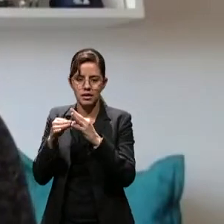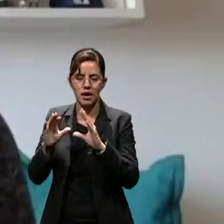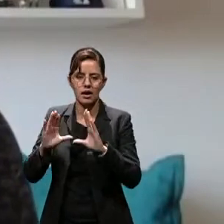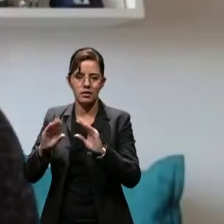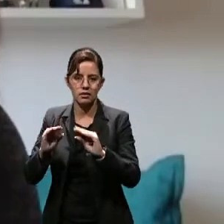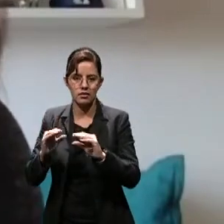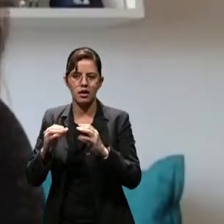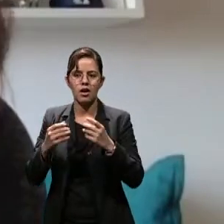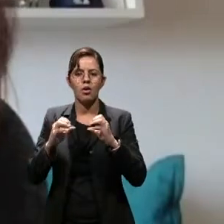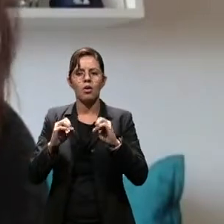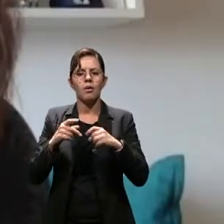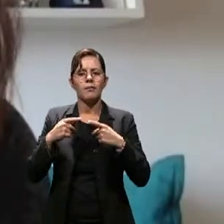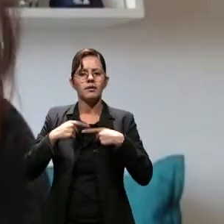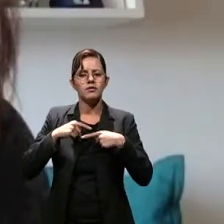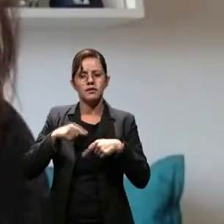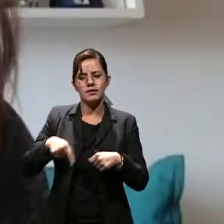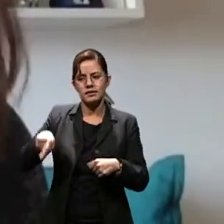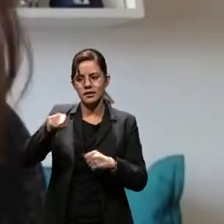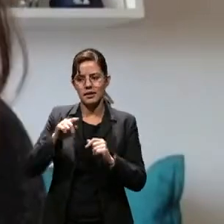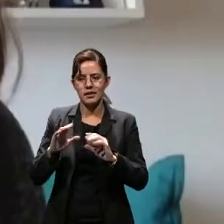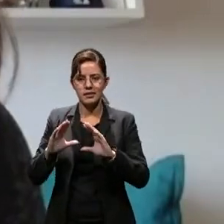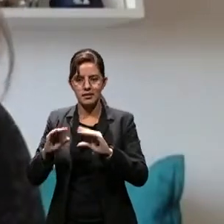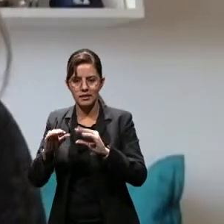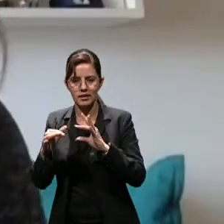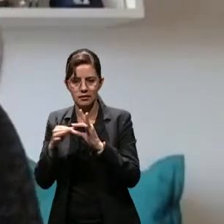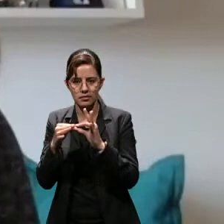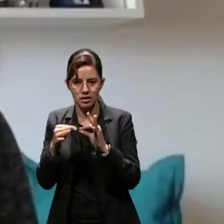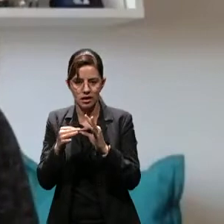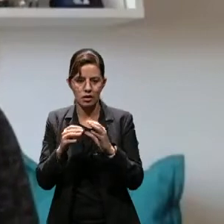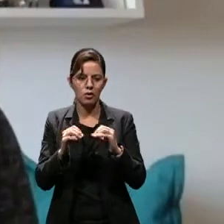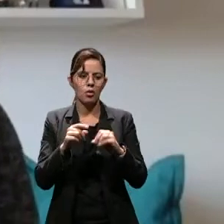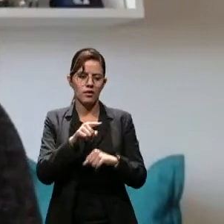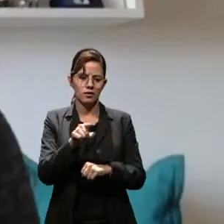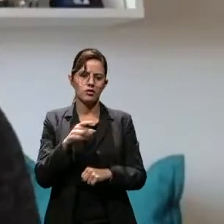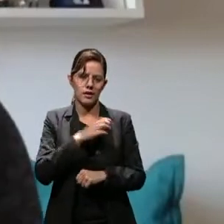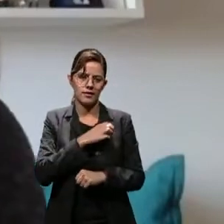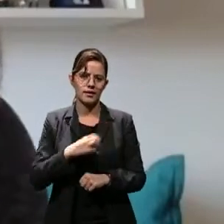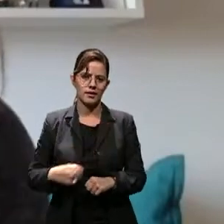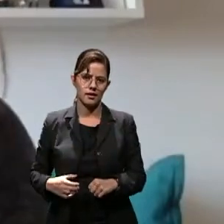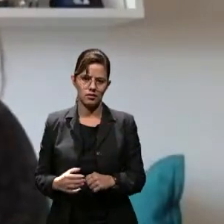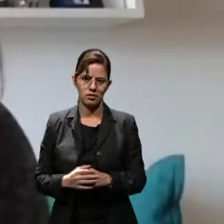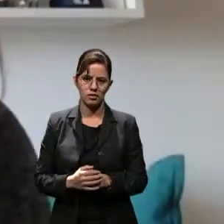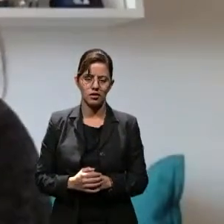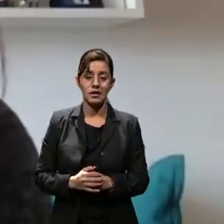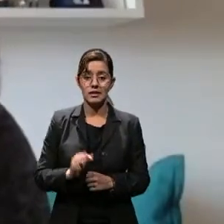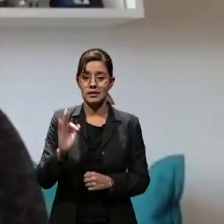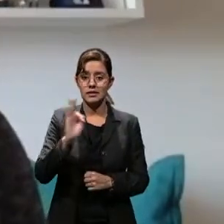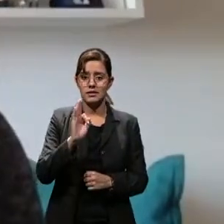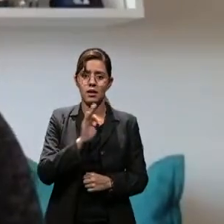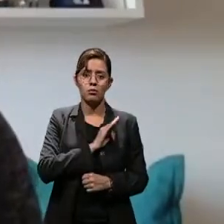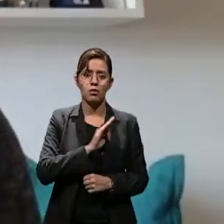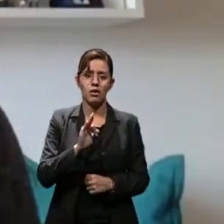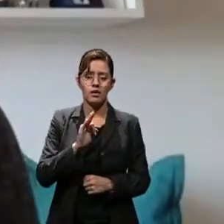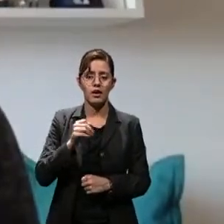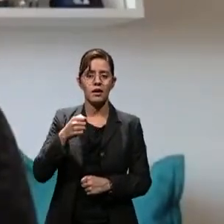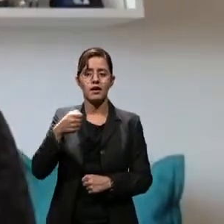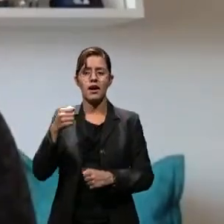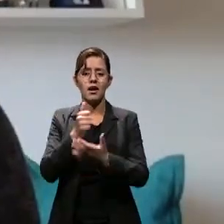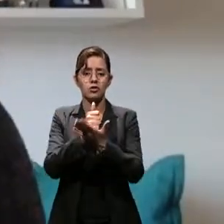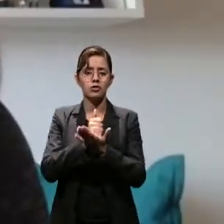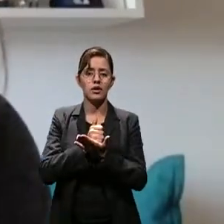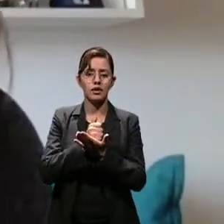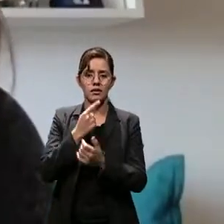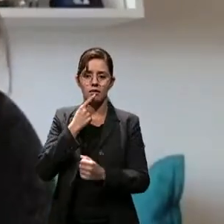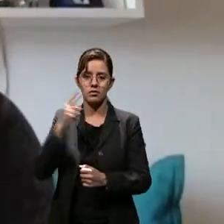and governments that are informed, candidates that are informed, so that they truly understand when to raise a